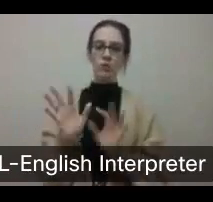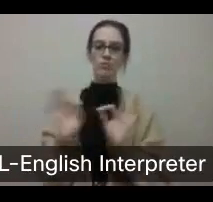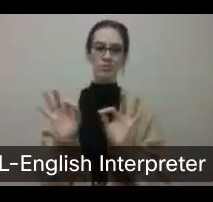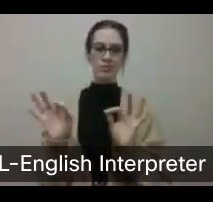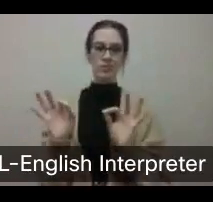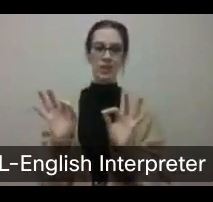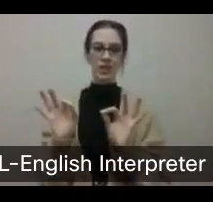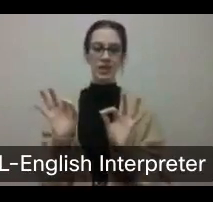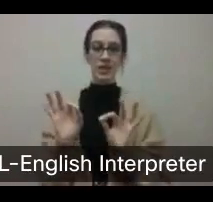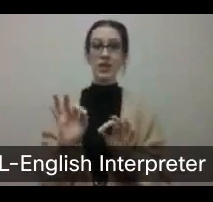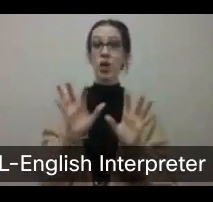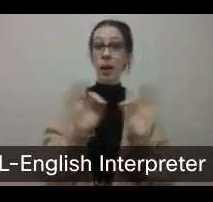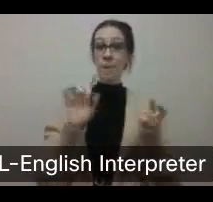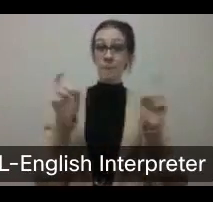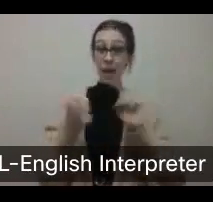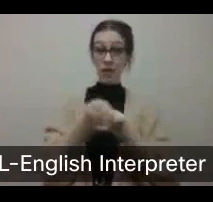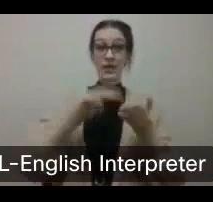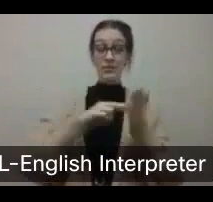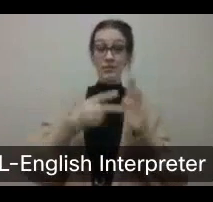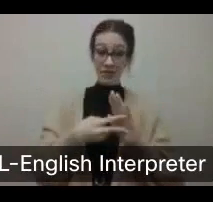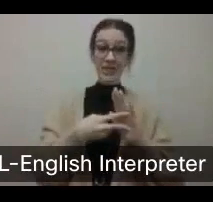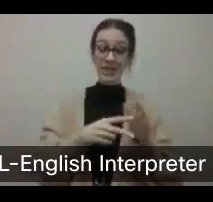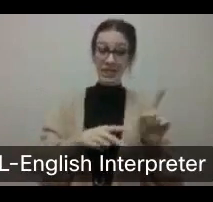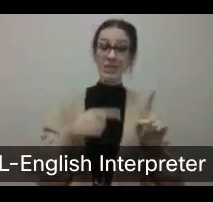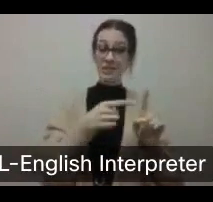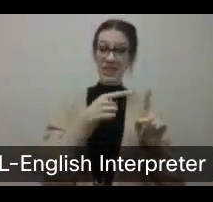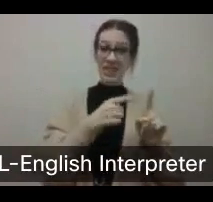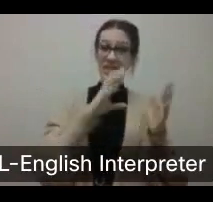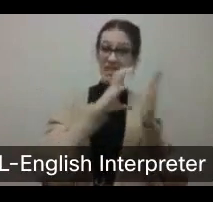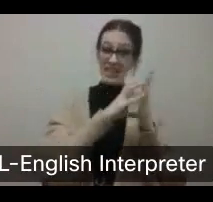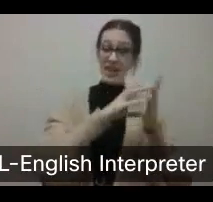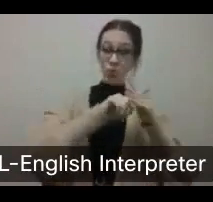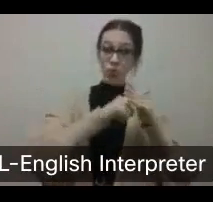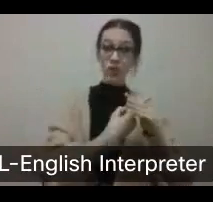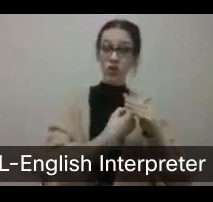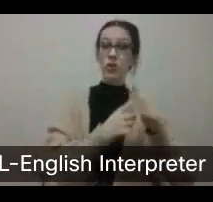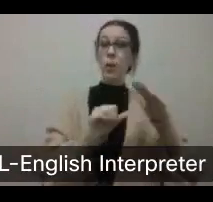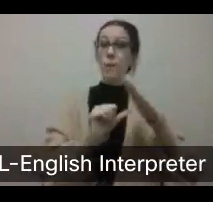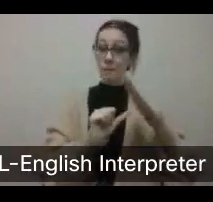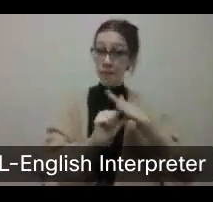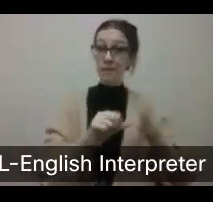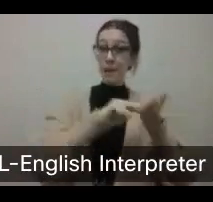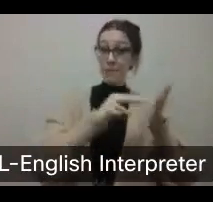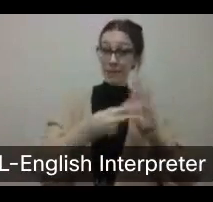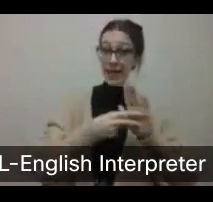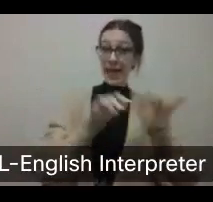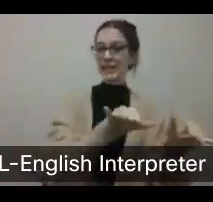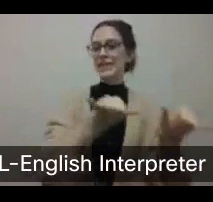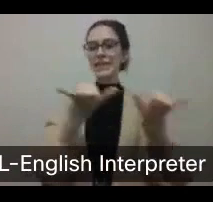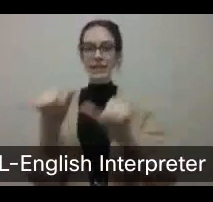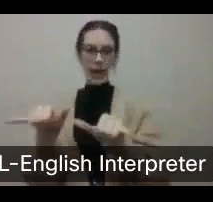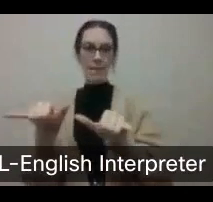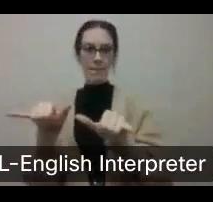reflect the same meaning of the original source, and it does need to be without bias. So we're not going to include our own opinions